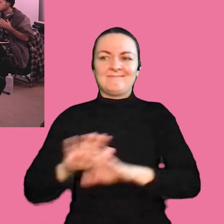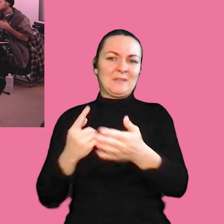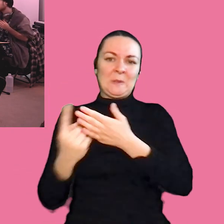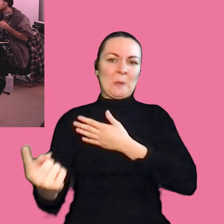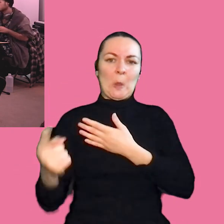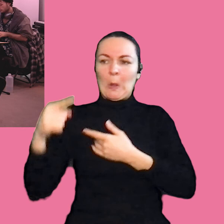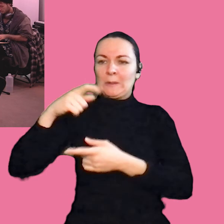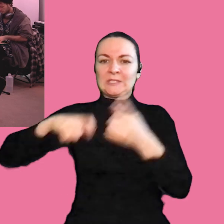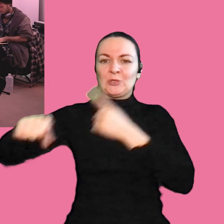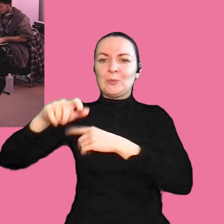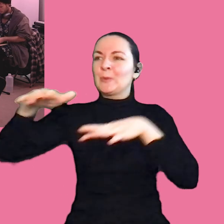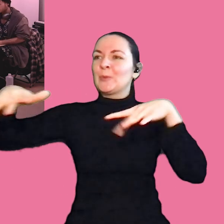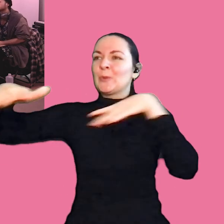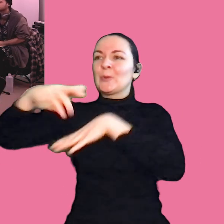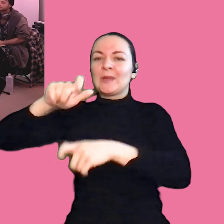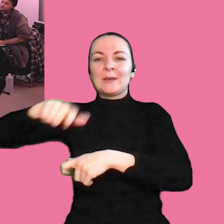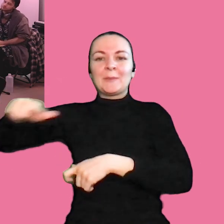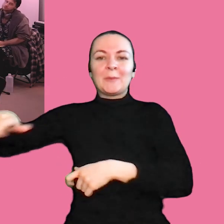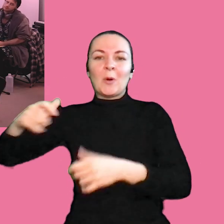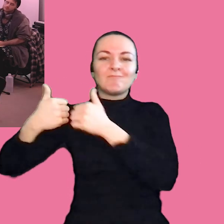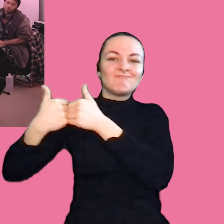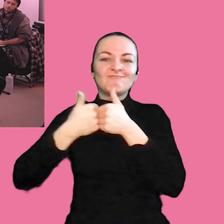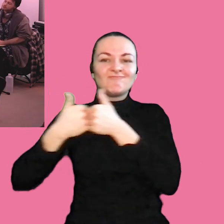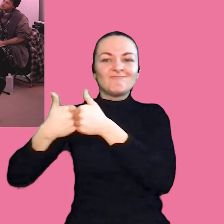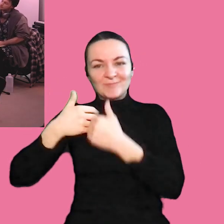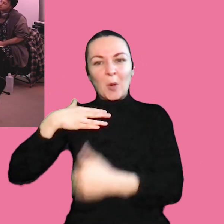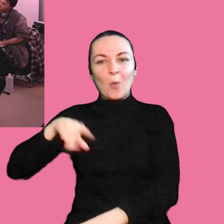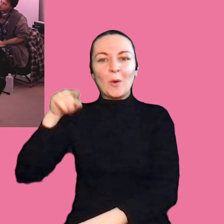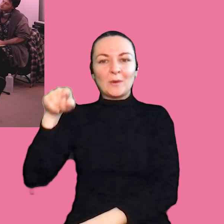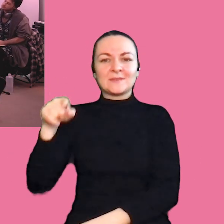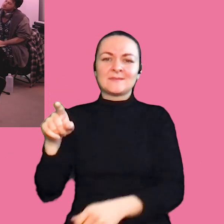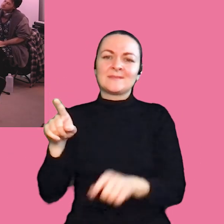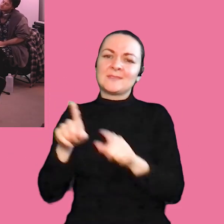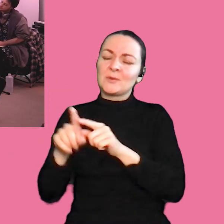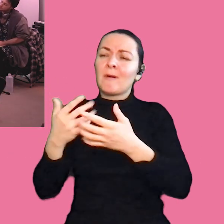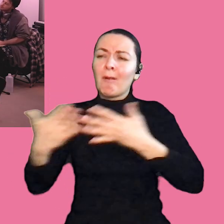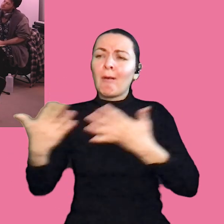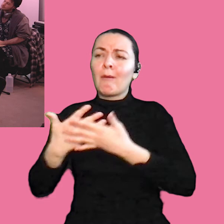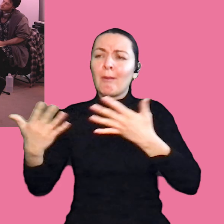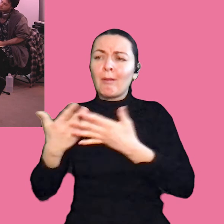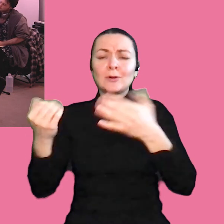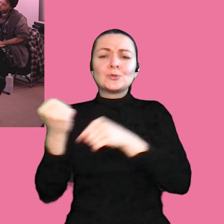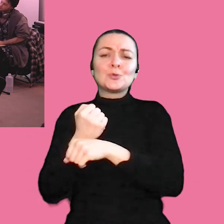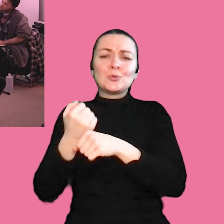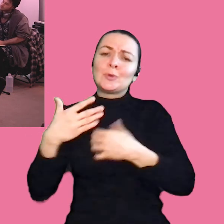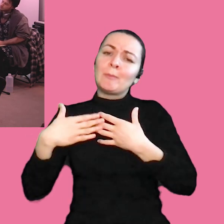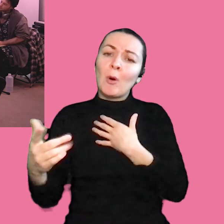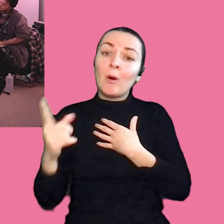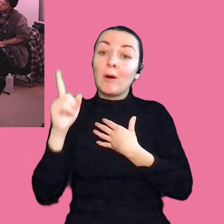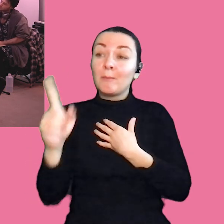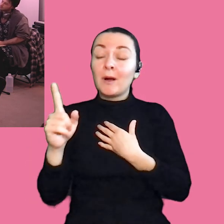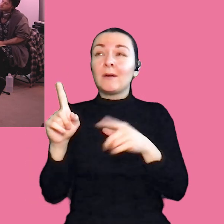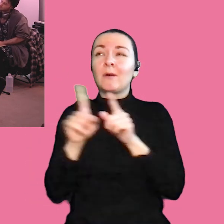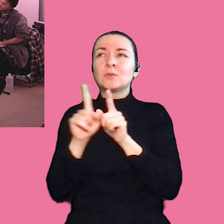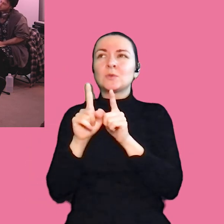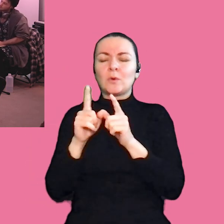they're not alone. There's a community of other people out there who want to support them, and that there's lots and lots more we have to do, but that also sometimes we're maybe doing more